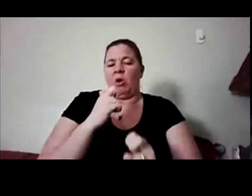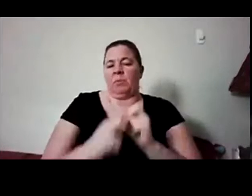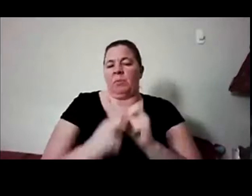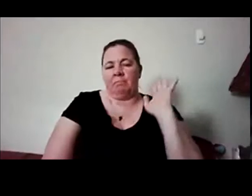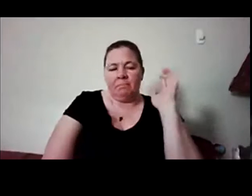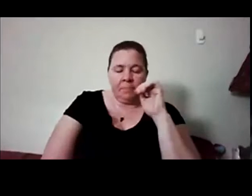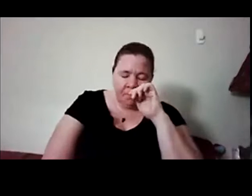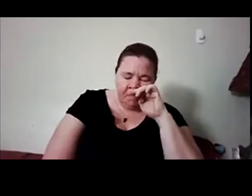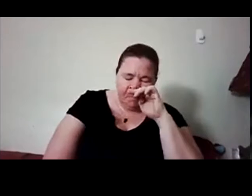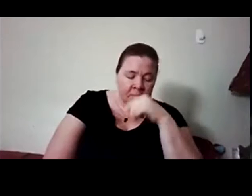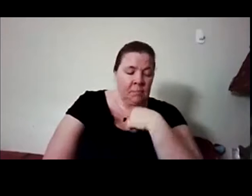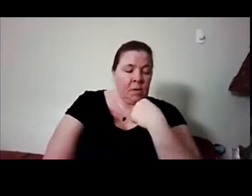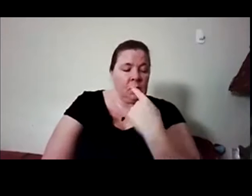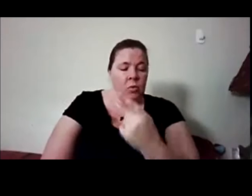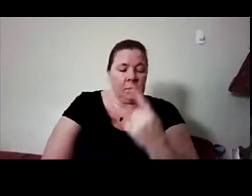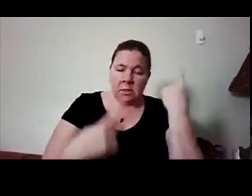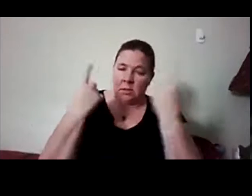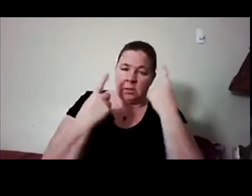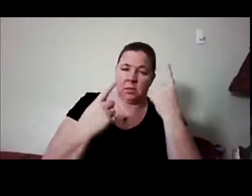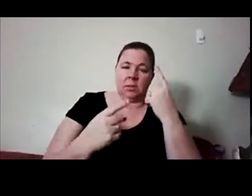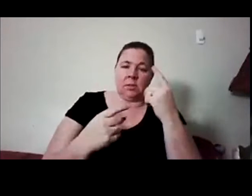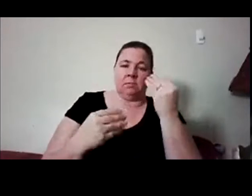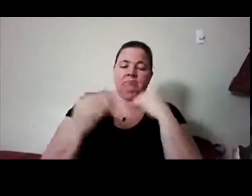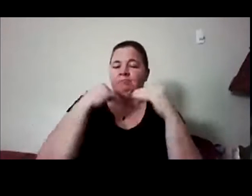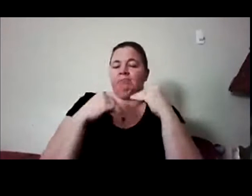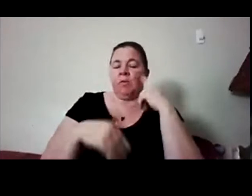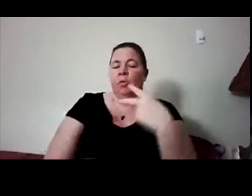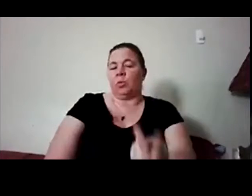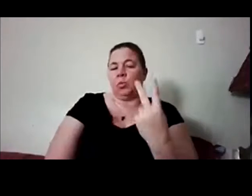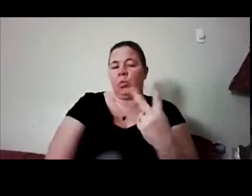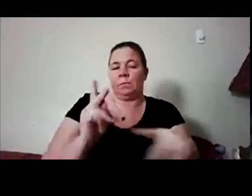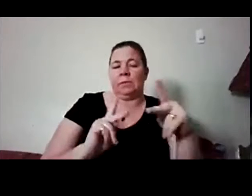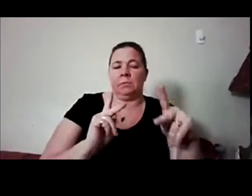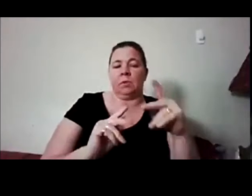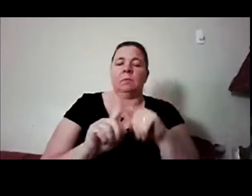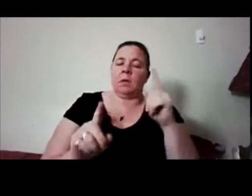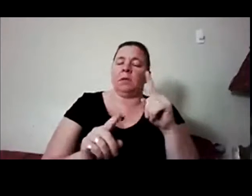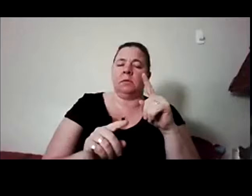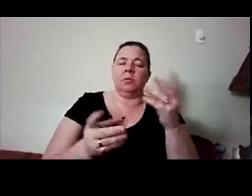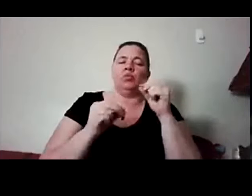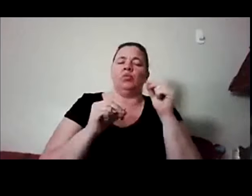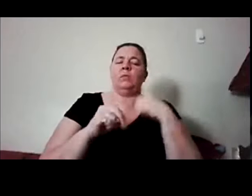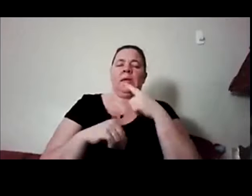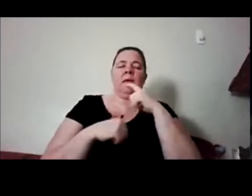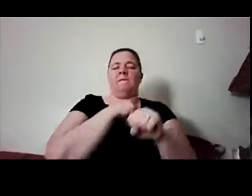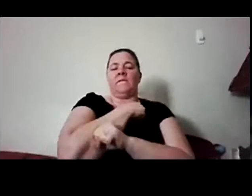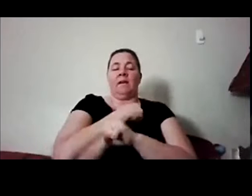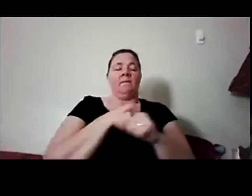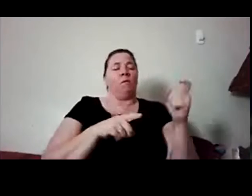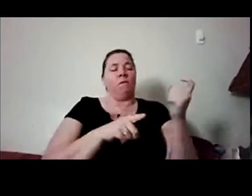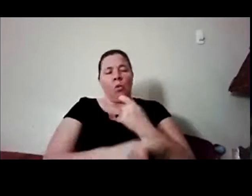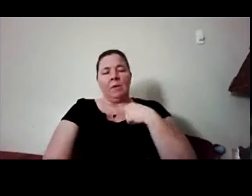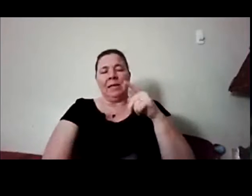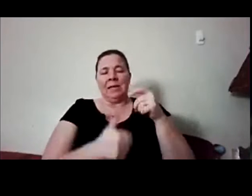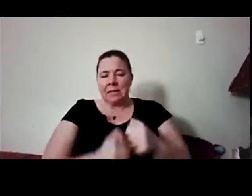2. But I need you to do me a favor. Call me, text me, email me, do whatever it